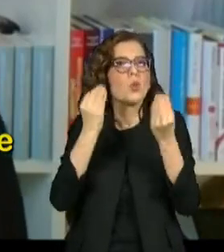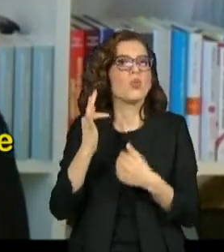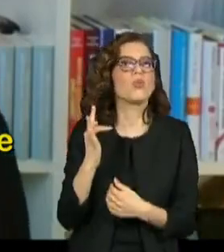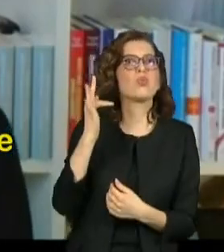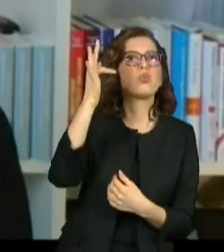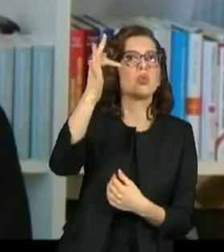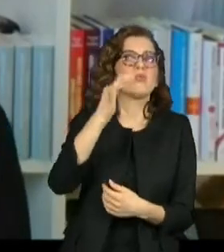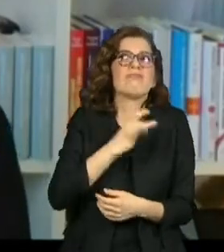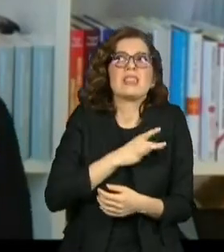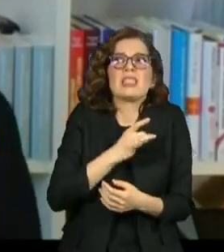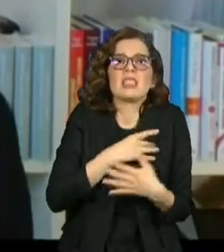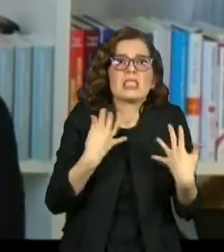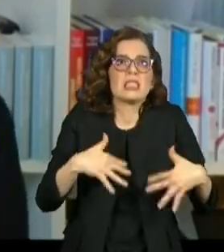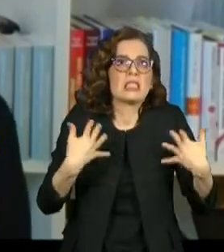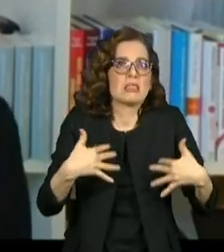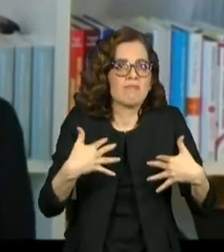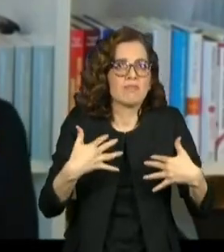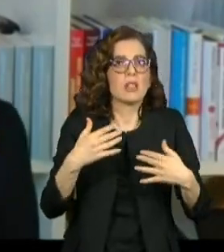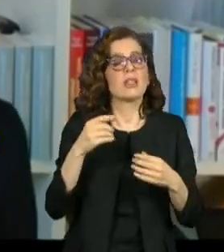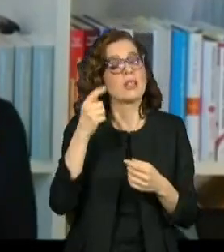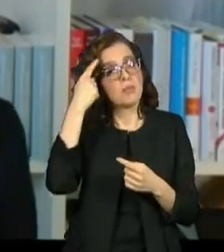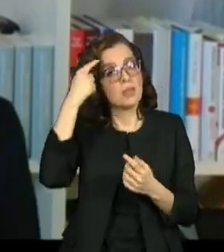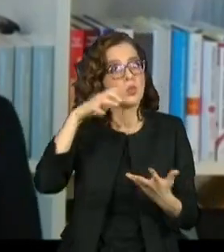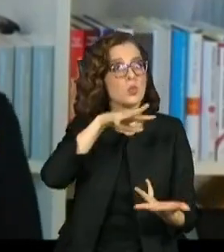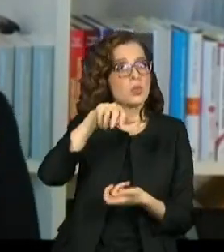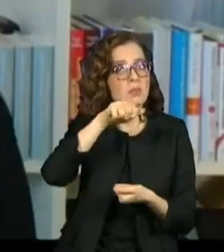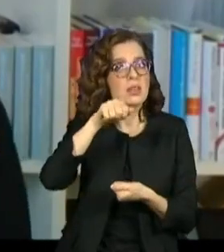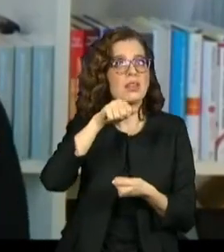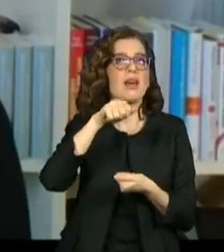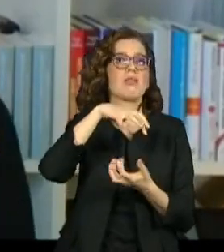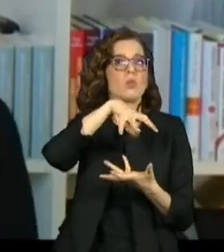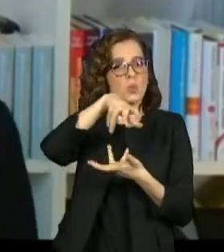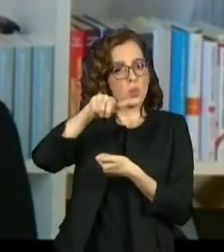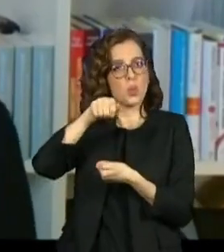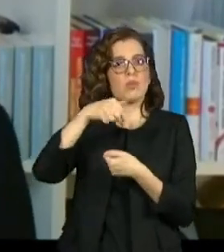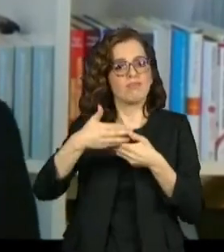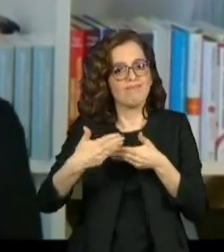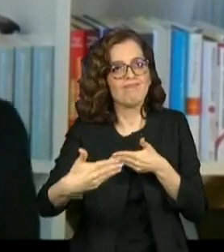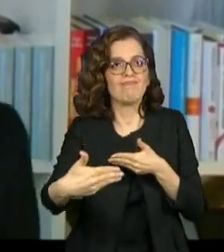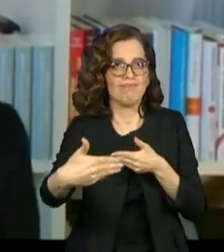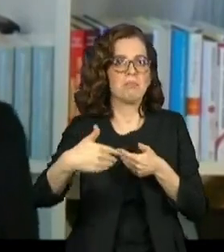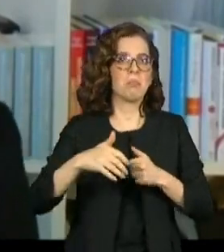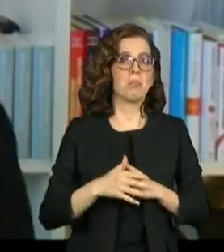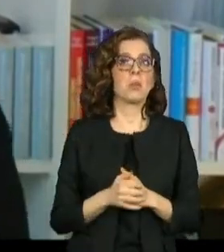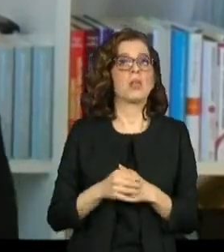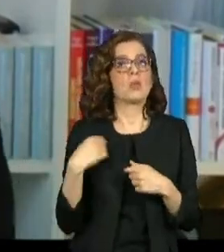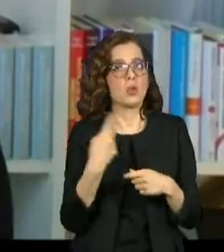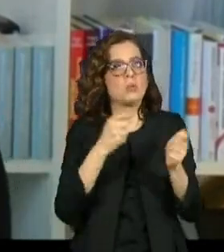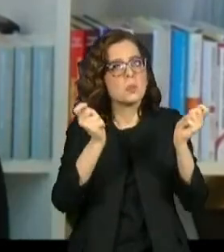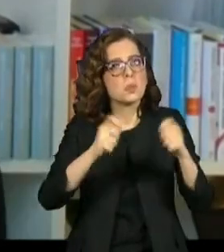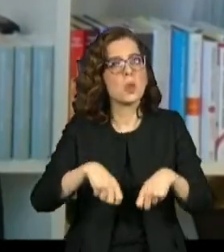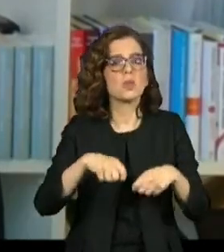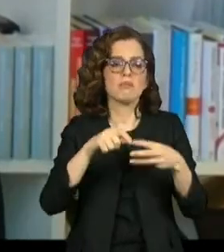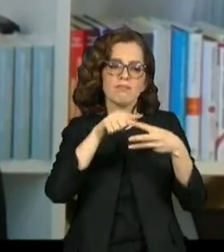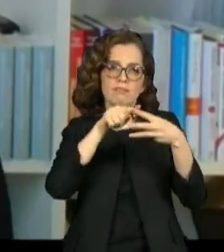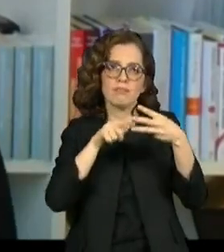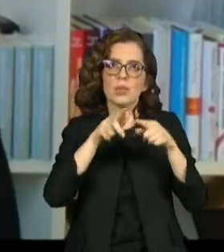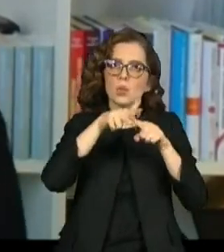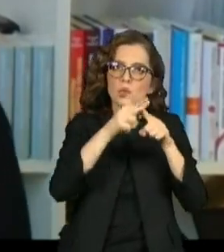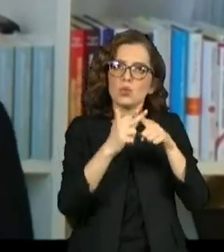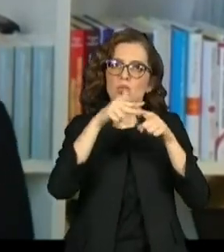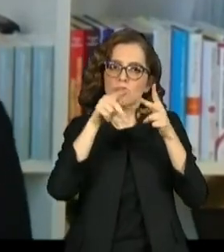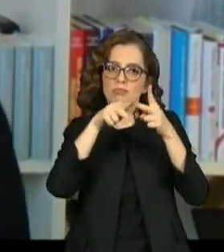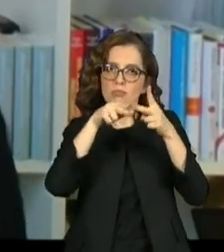for their futures and the sustainability of the planet as a result of that. So what can we do to fix that, those